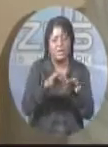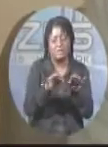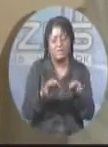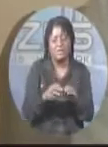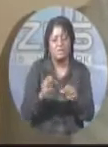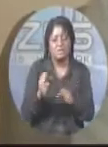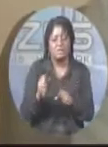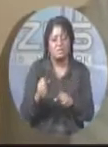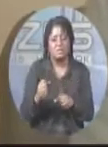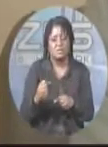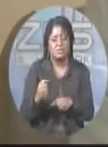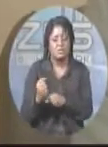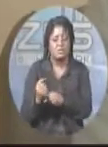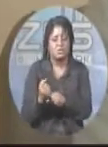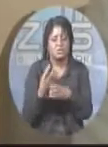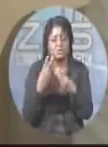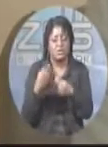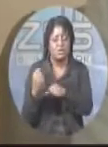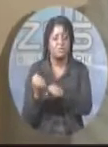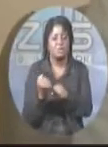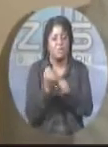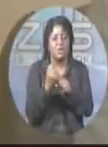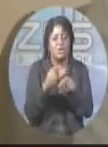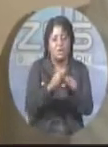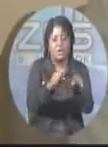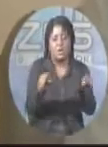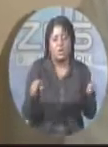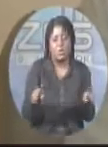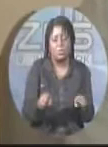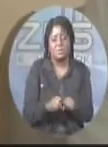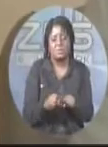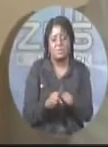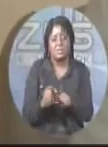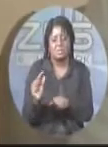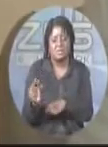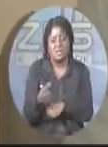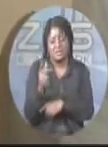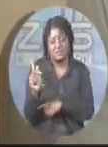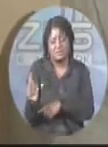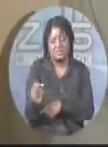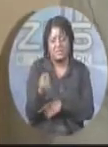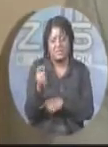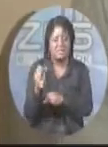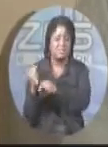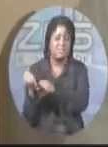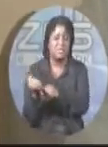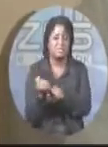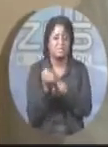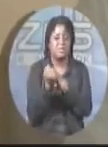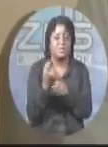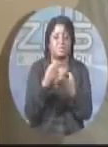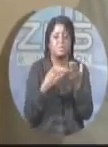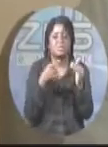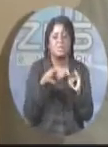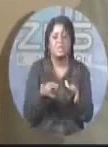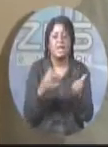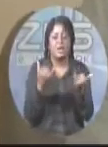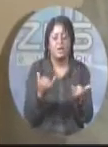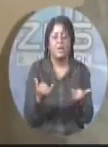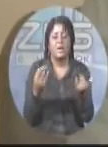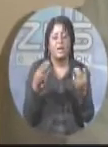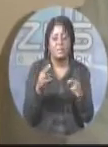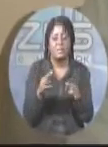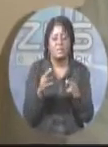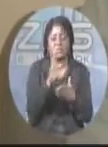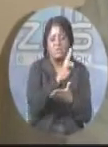space, golf, tennis, and baseball. And so what is now happening with this one collaborative effort is